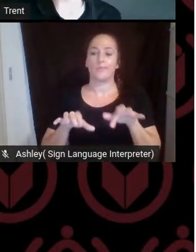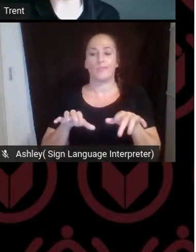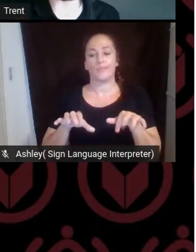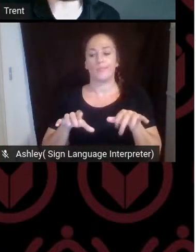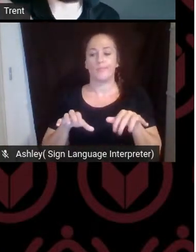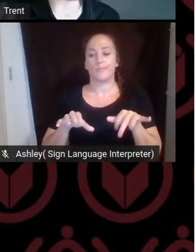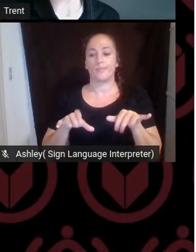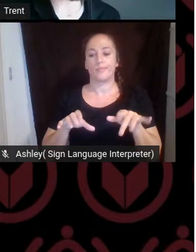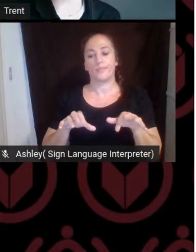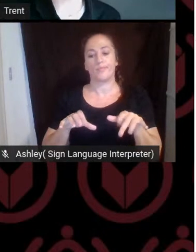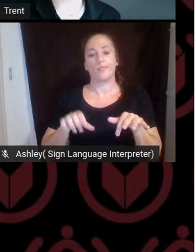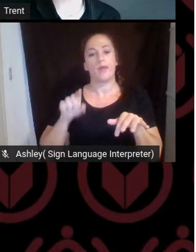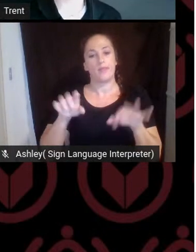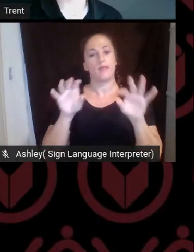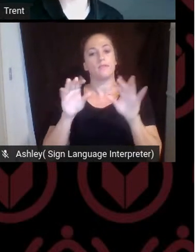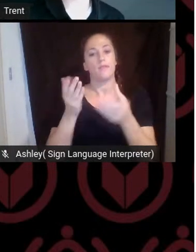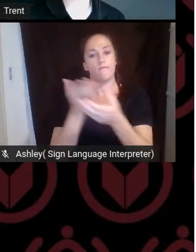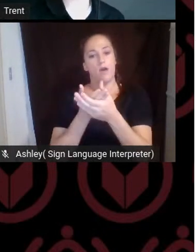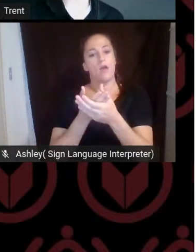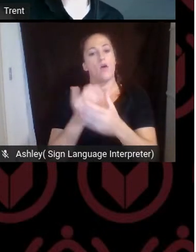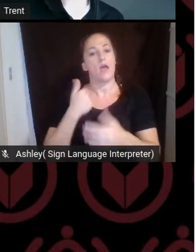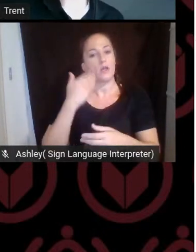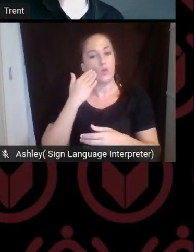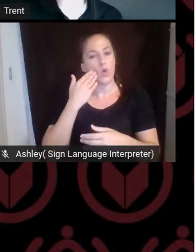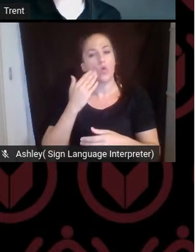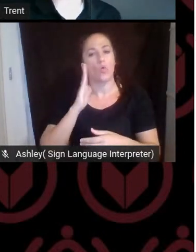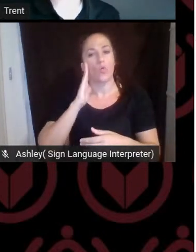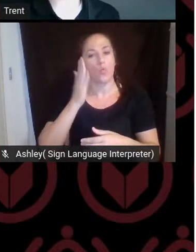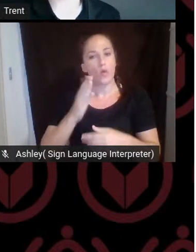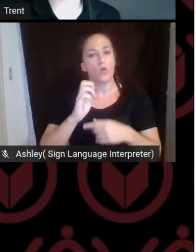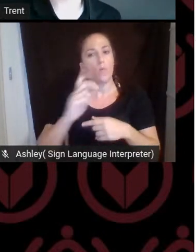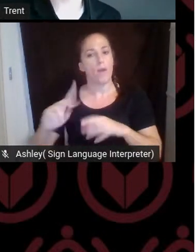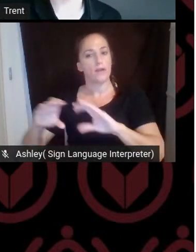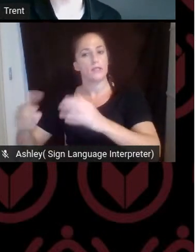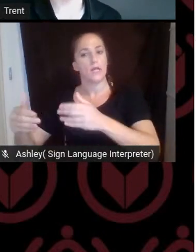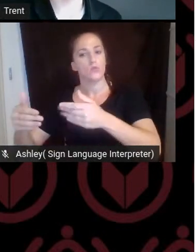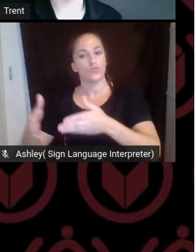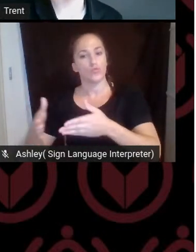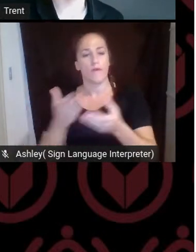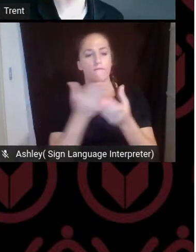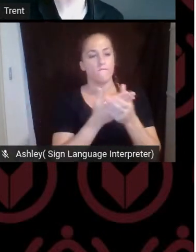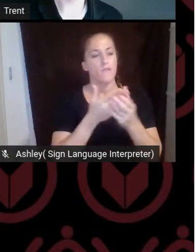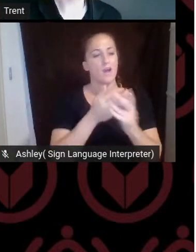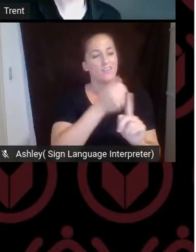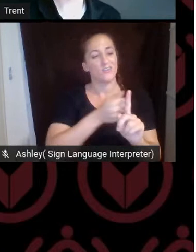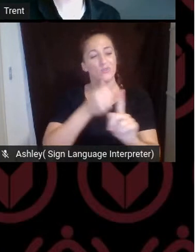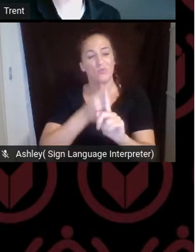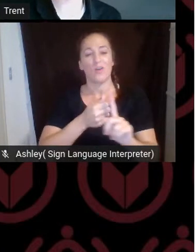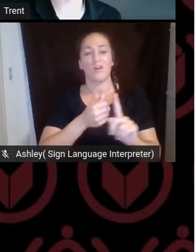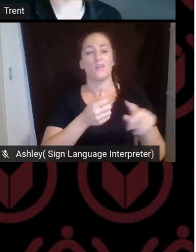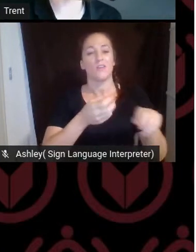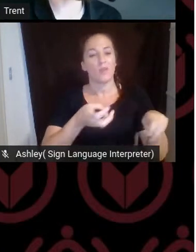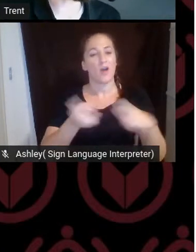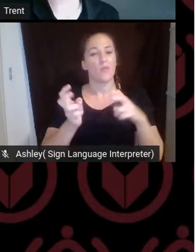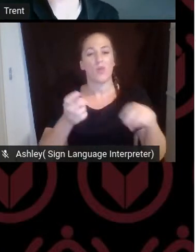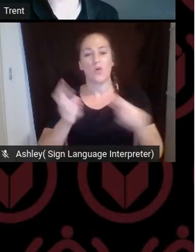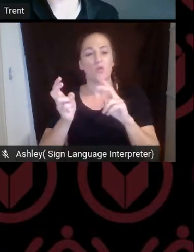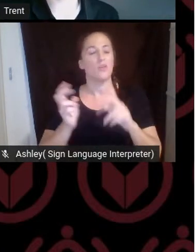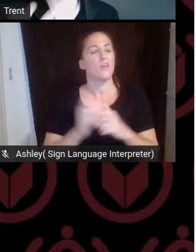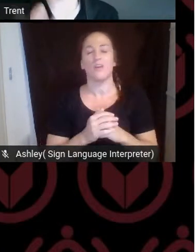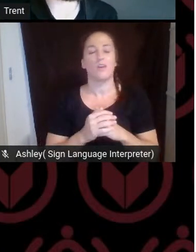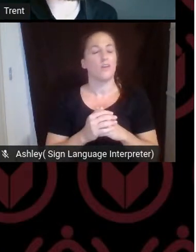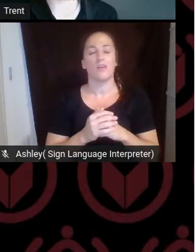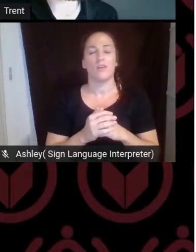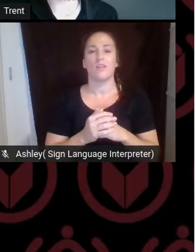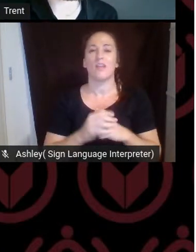eventually, ideally, we're going to get back in the classroom, and you say, well, I don't want to have to upload all of these files individually. You can upload entire